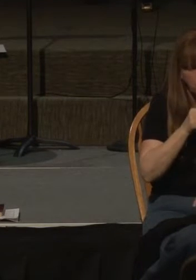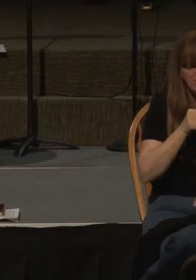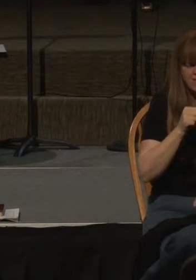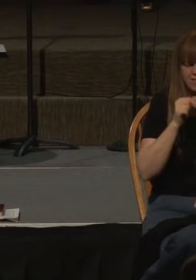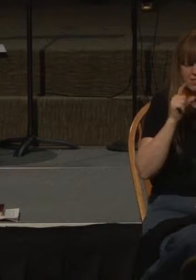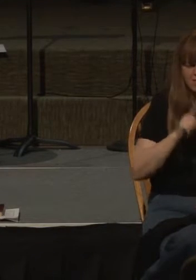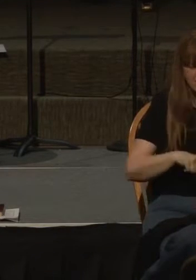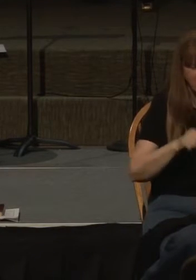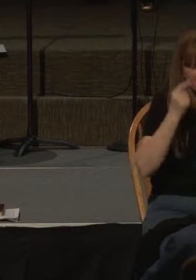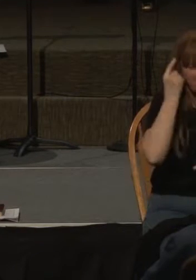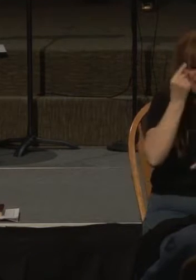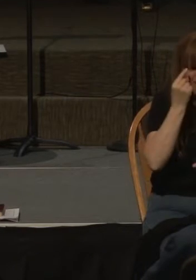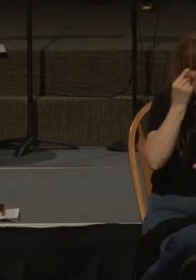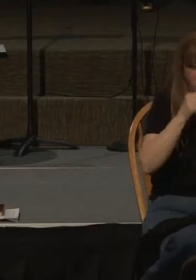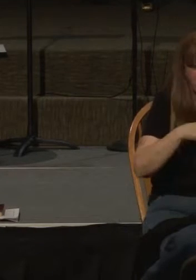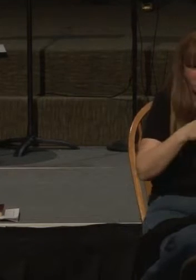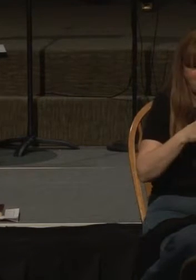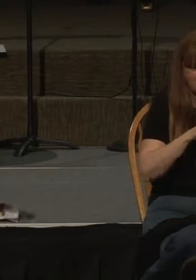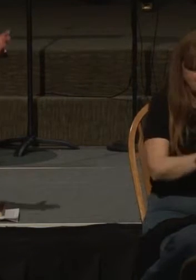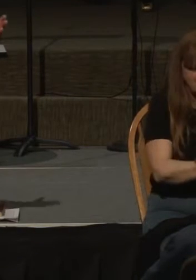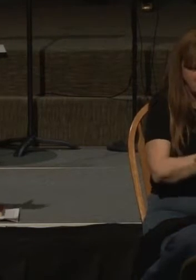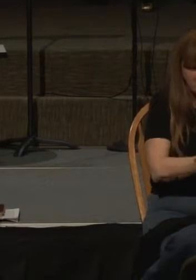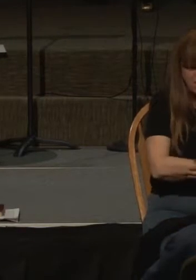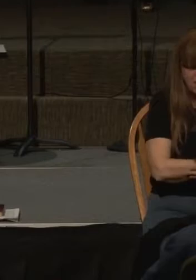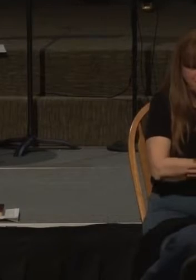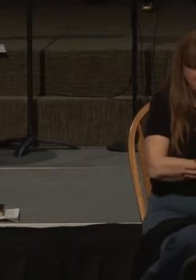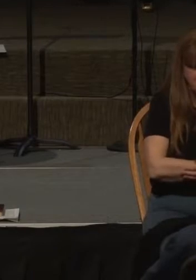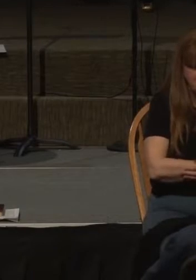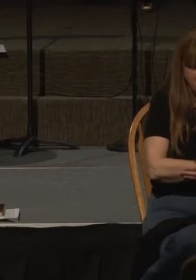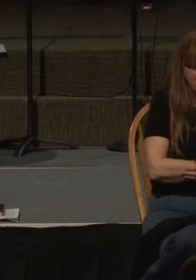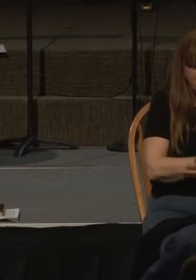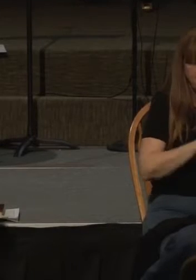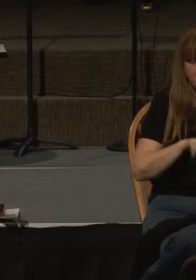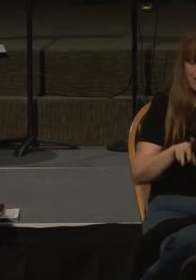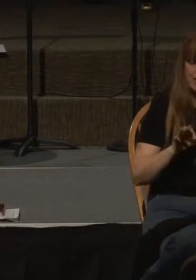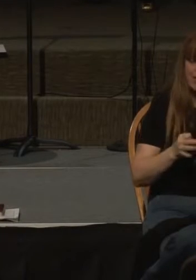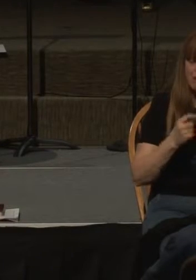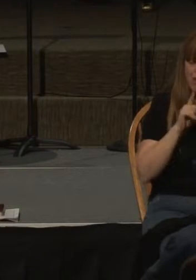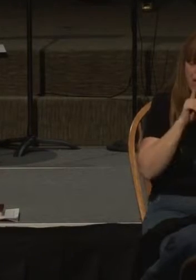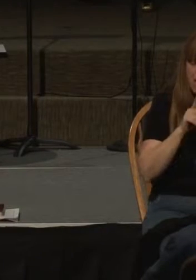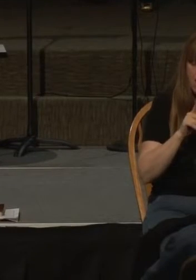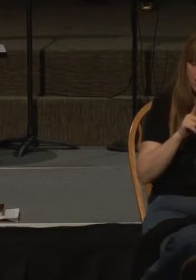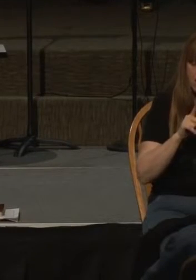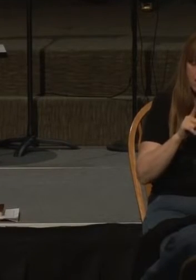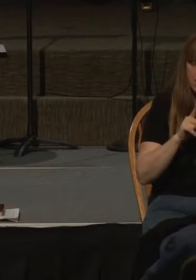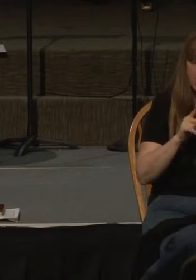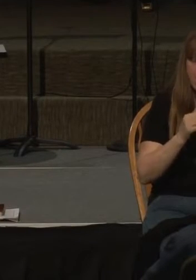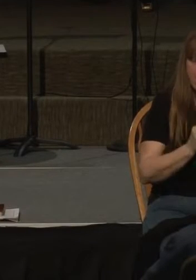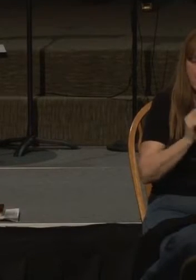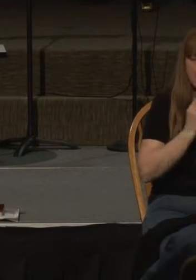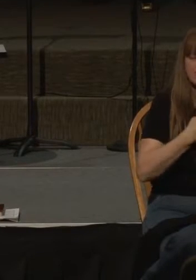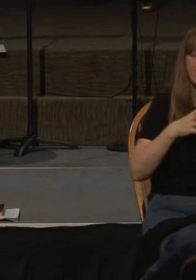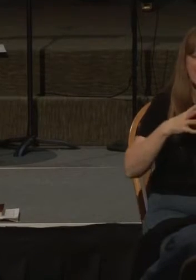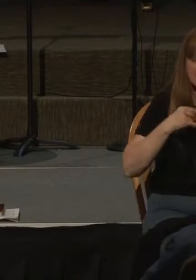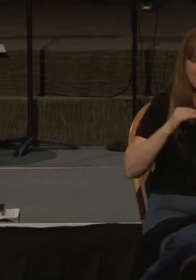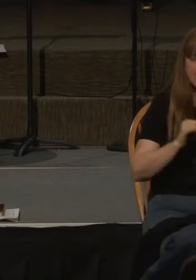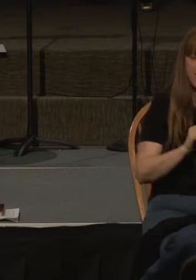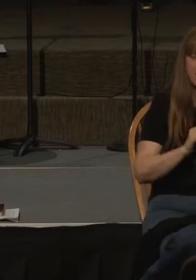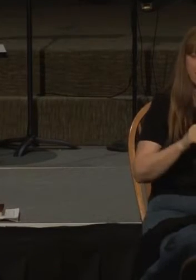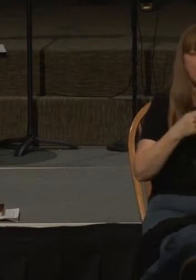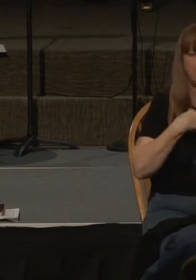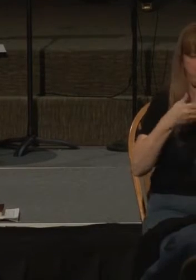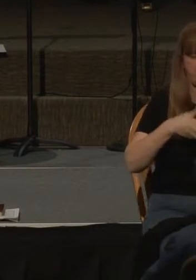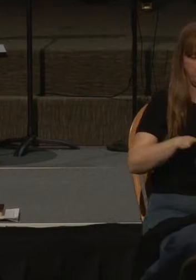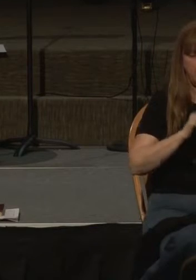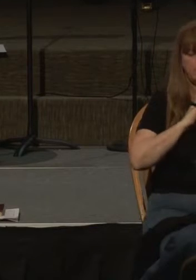would be babies. But Lord, if we are, may we accept that. That would be the first step of growth. I've allowed myself to be a